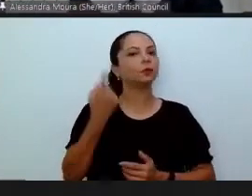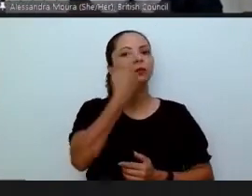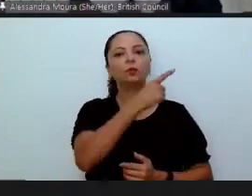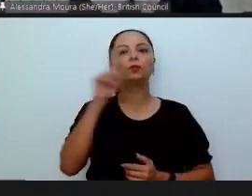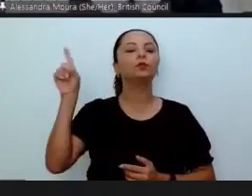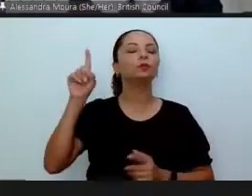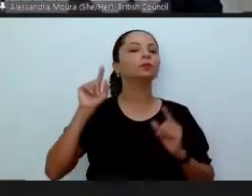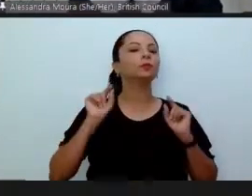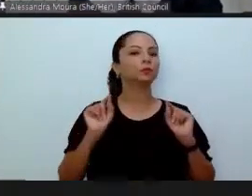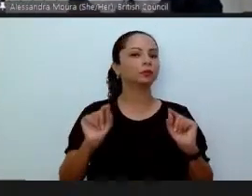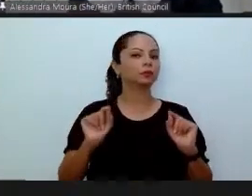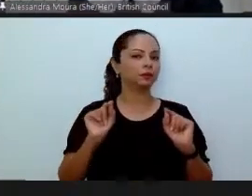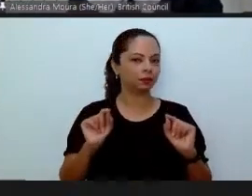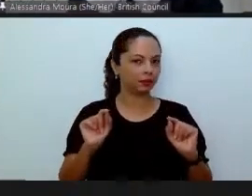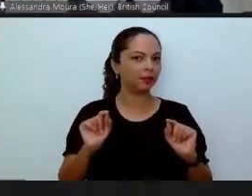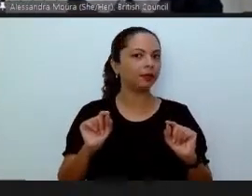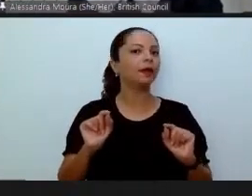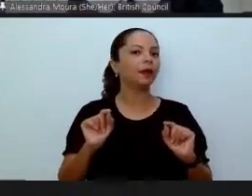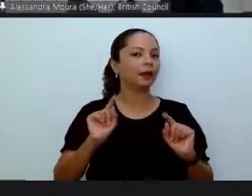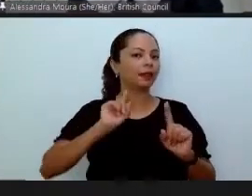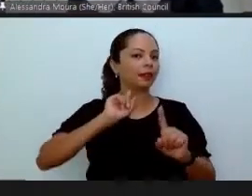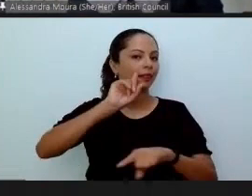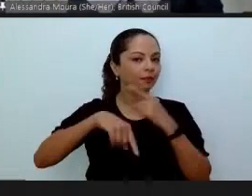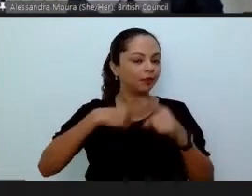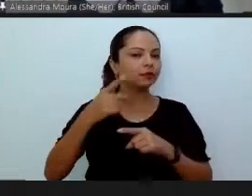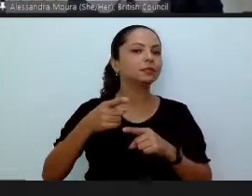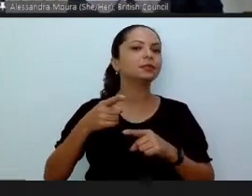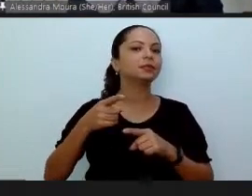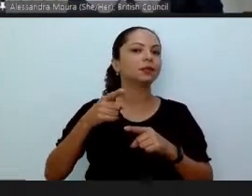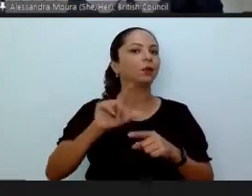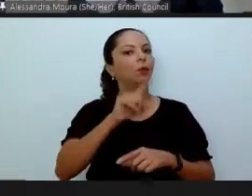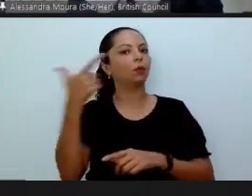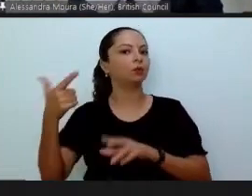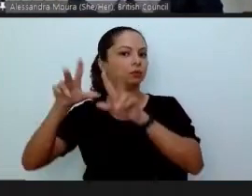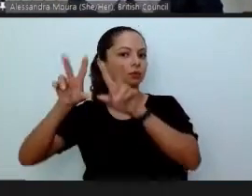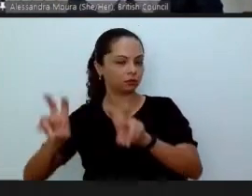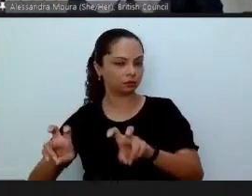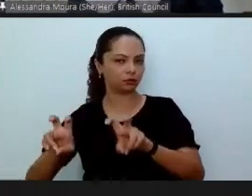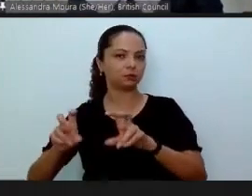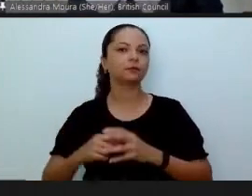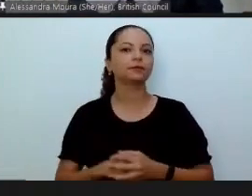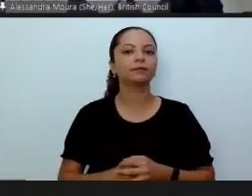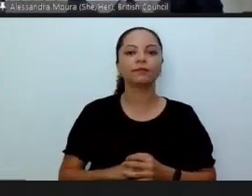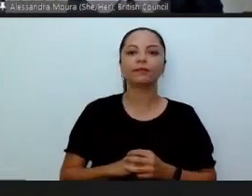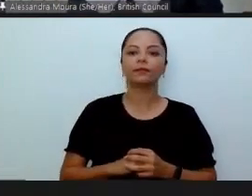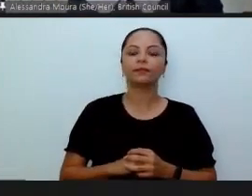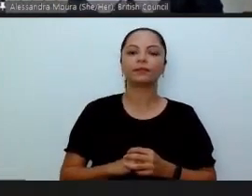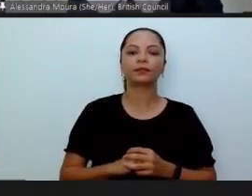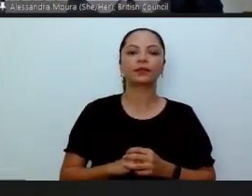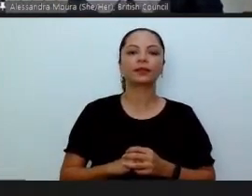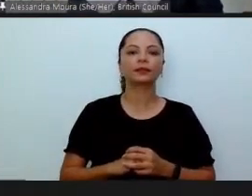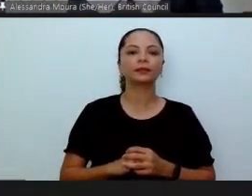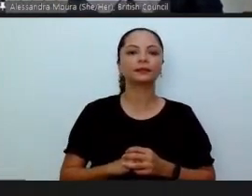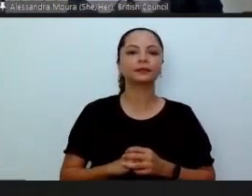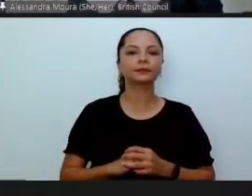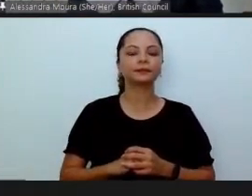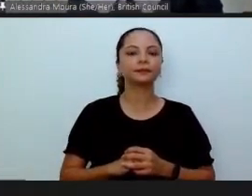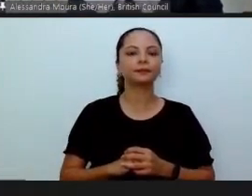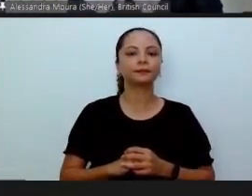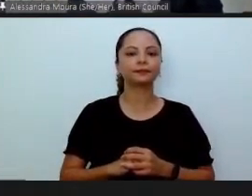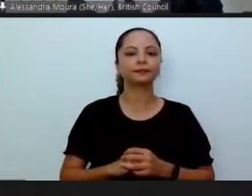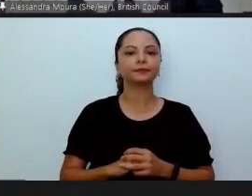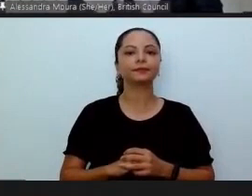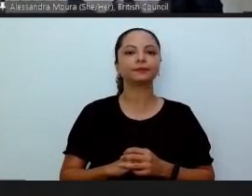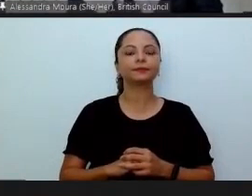talk about something else. So here's a process that is a good thing to keep in mind to